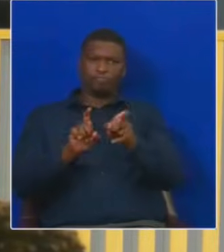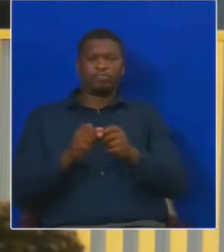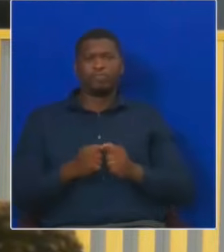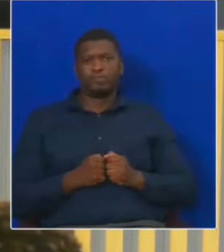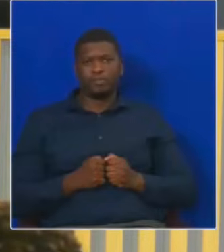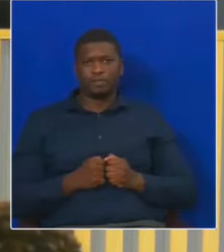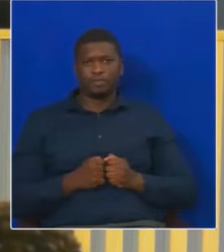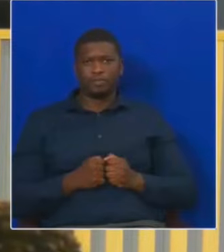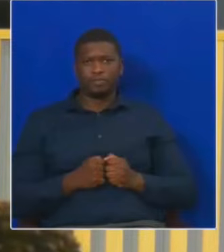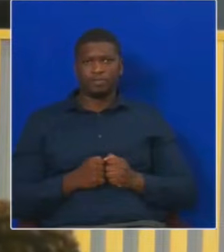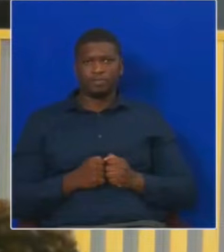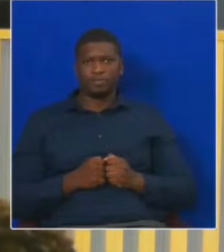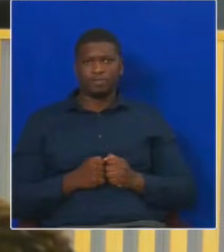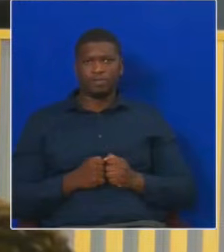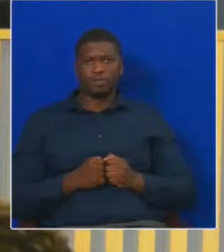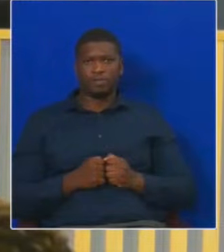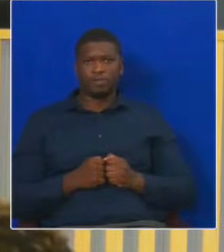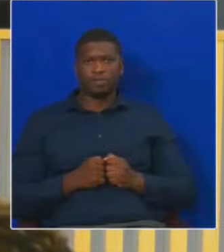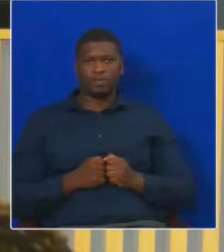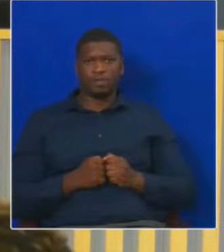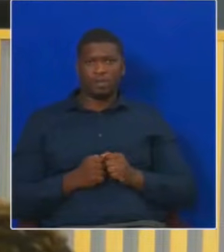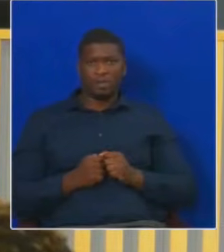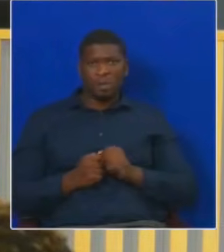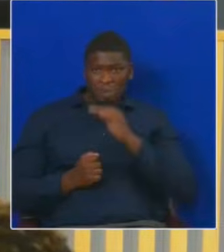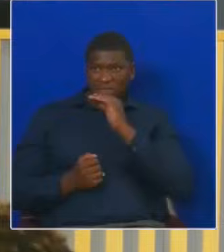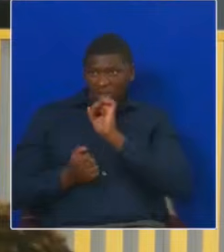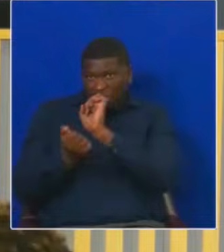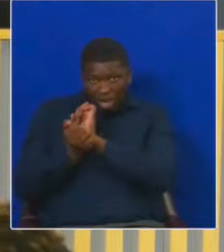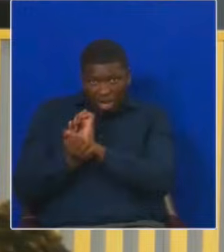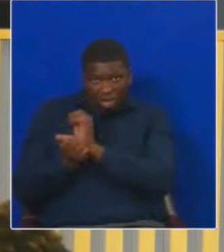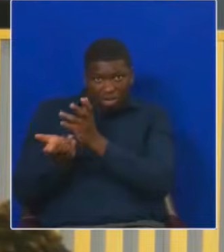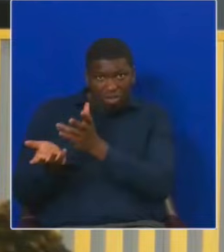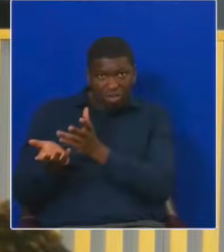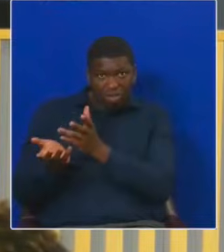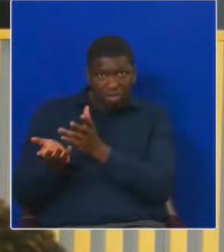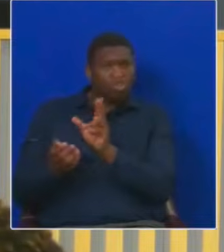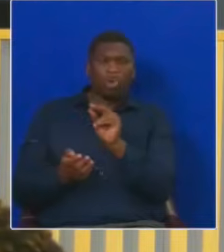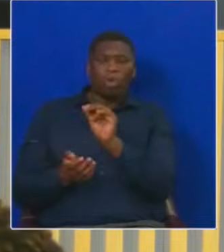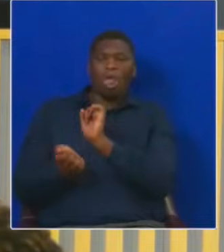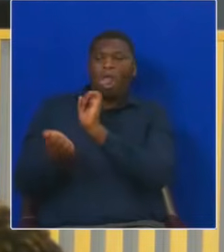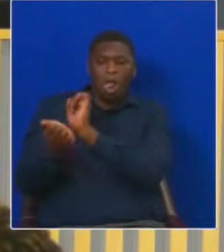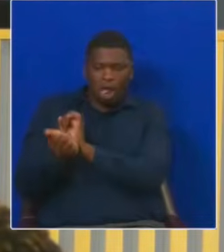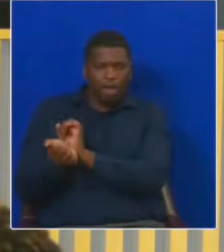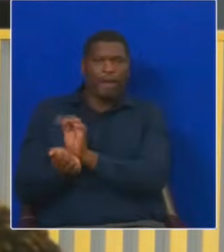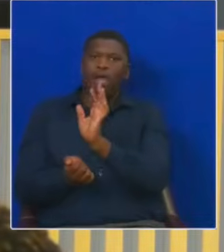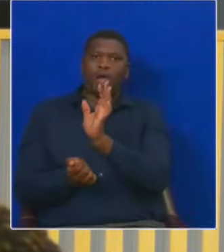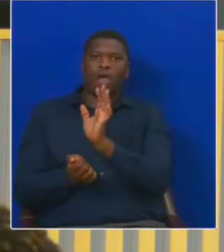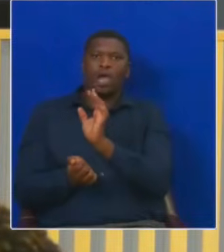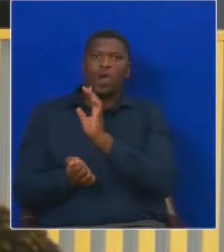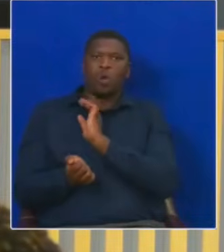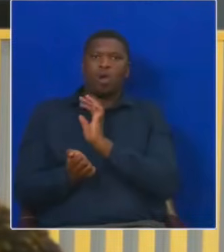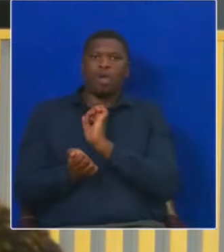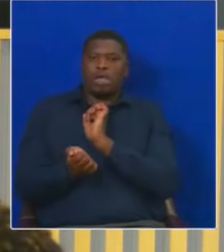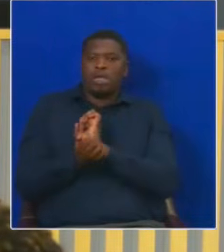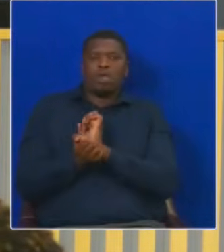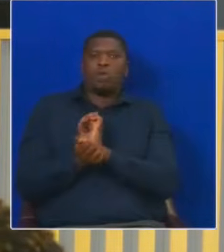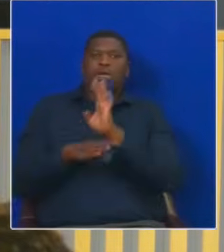Apprehended as in arrested? Not arrested, because she was not facing any charges.